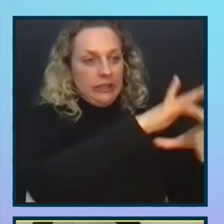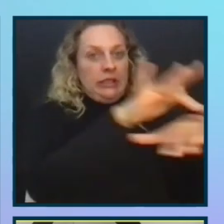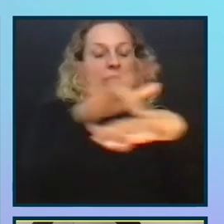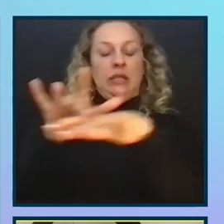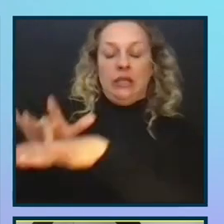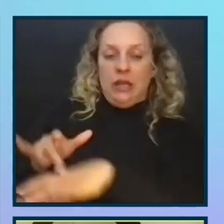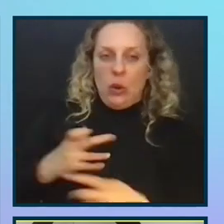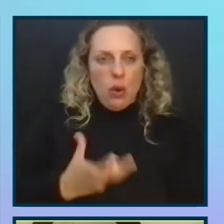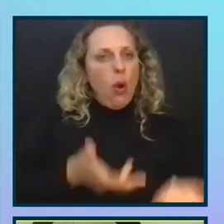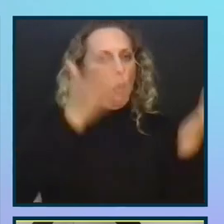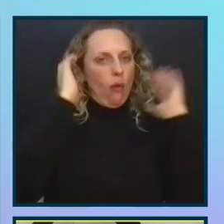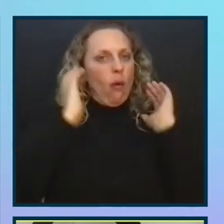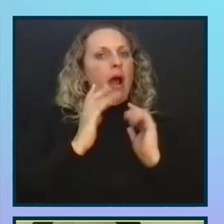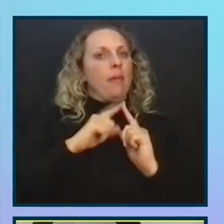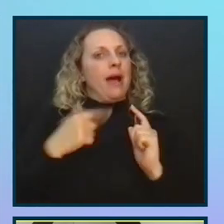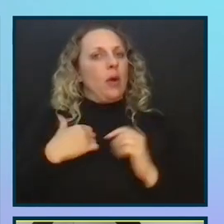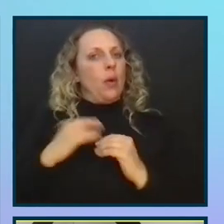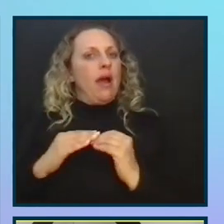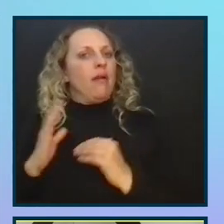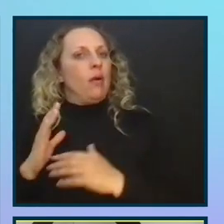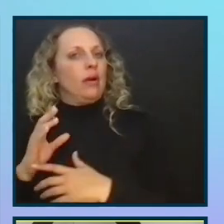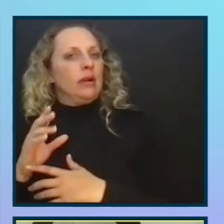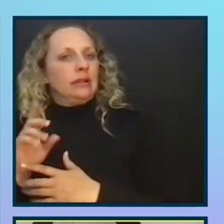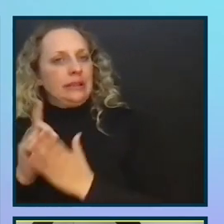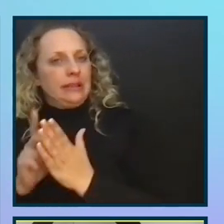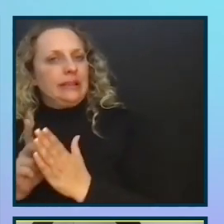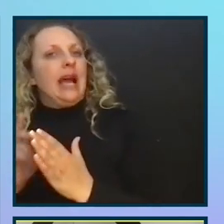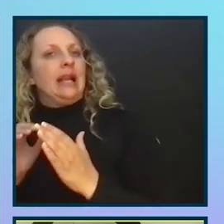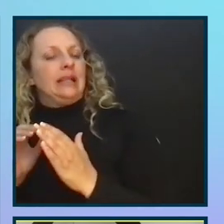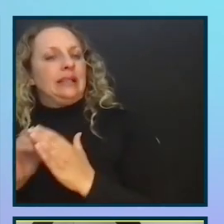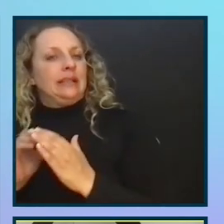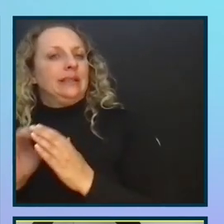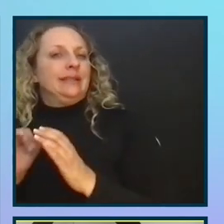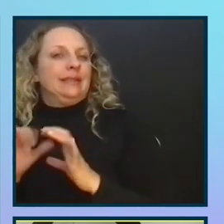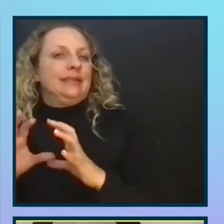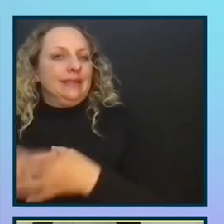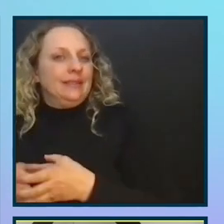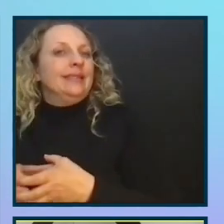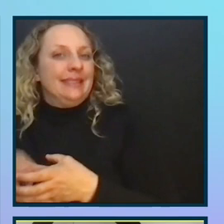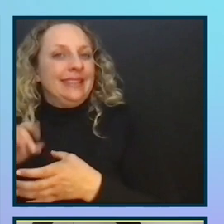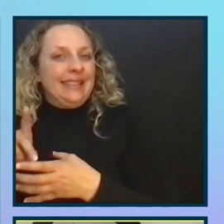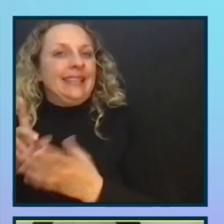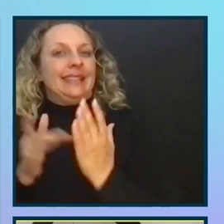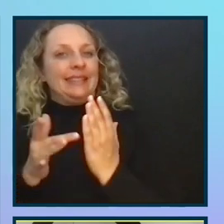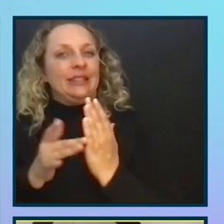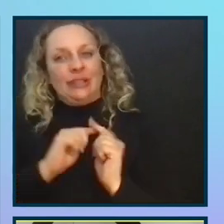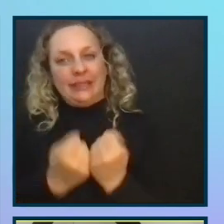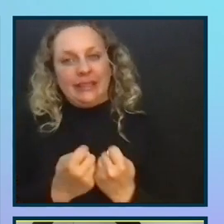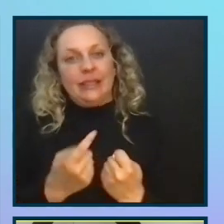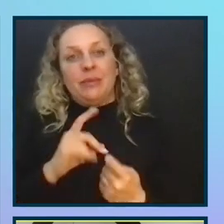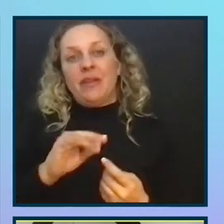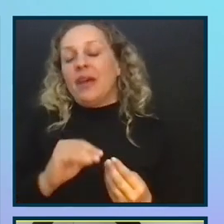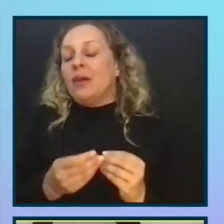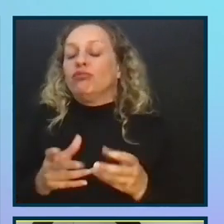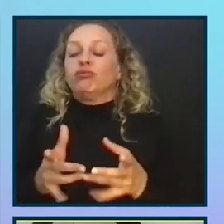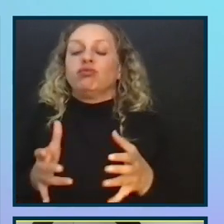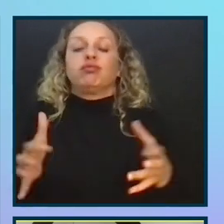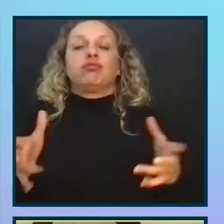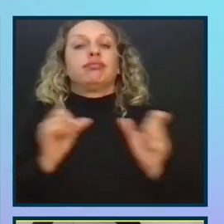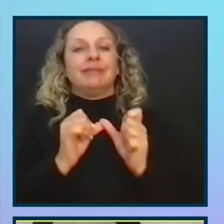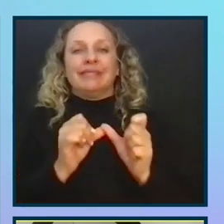organization. That's why there are more than 40 design accessibility practitioners within CVS Digital, and that number is continuing to